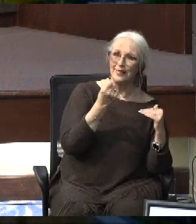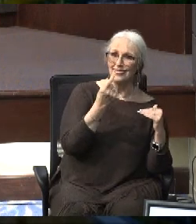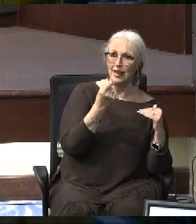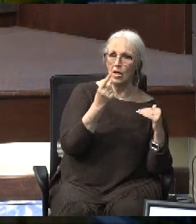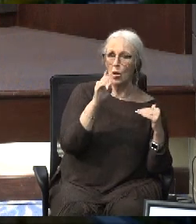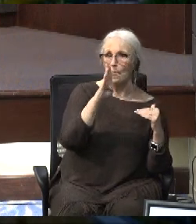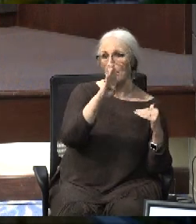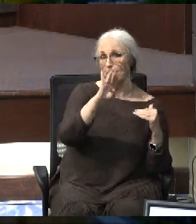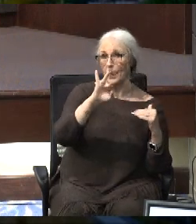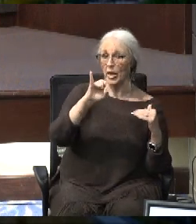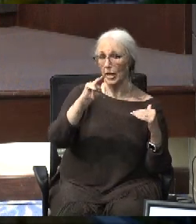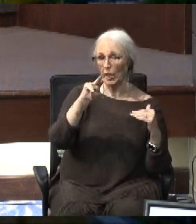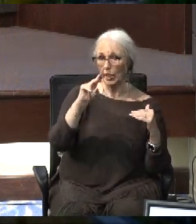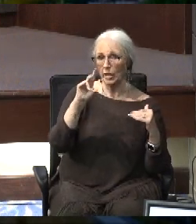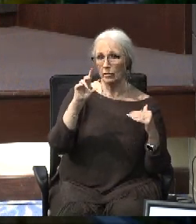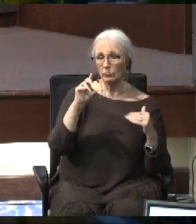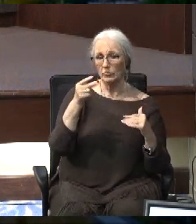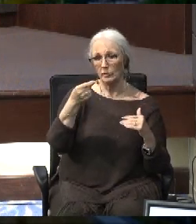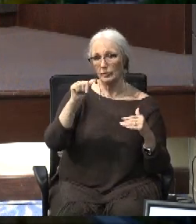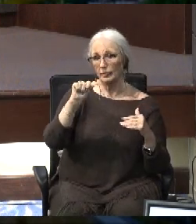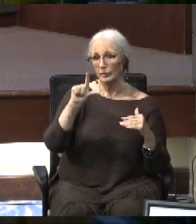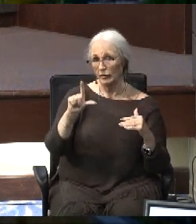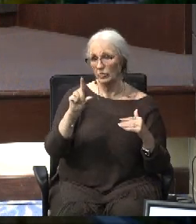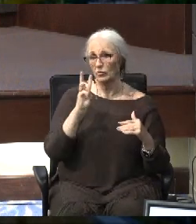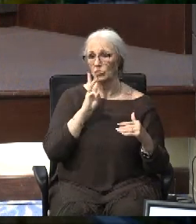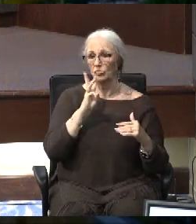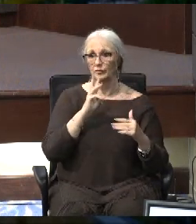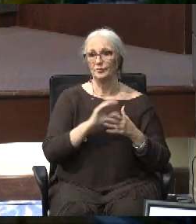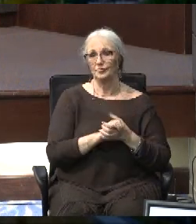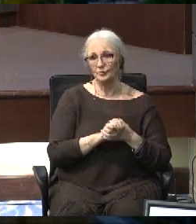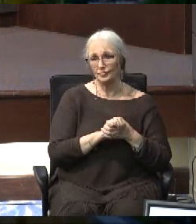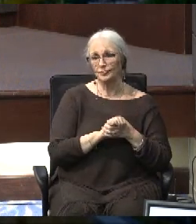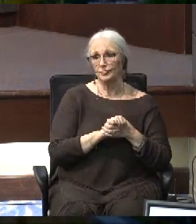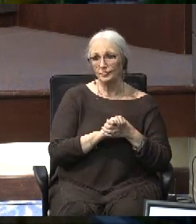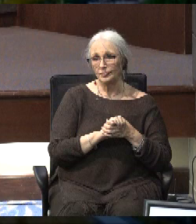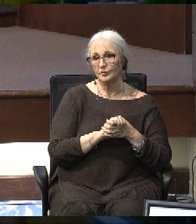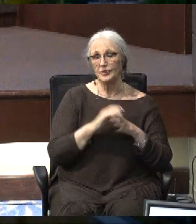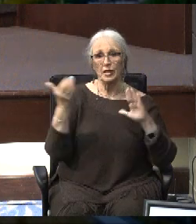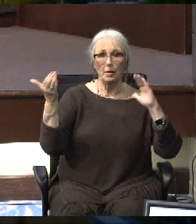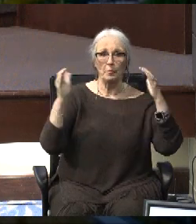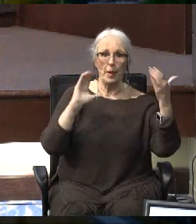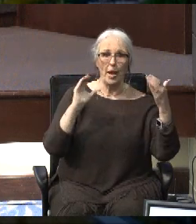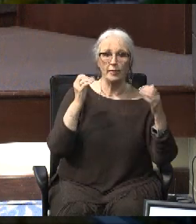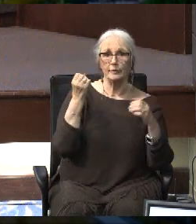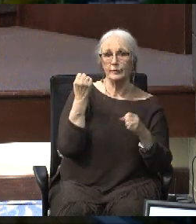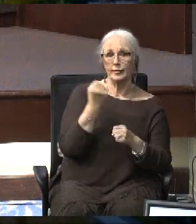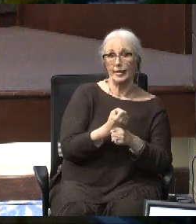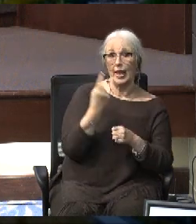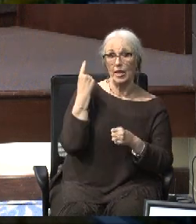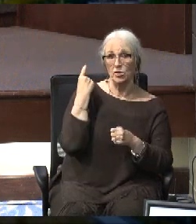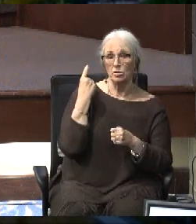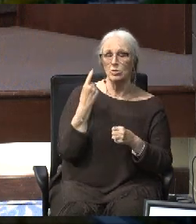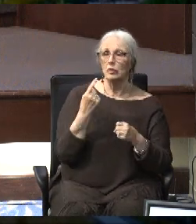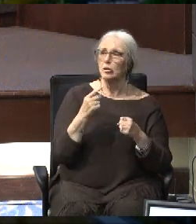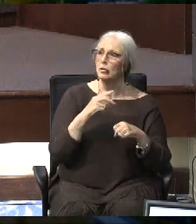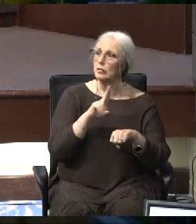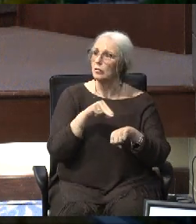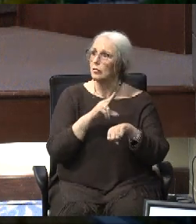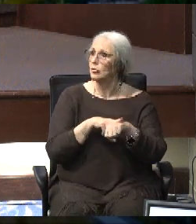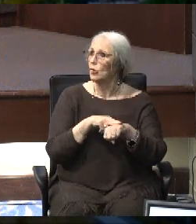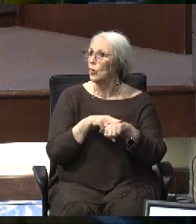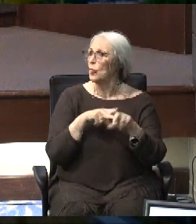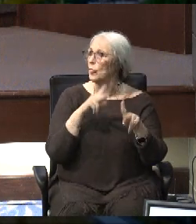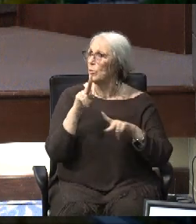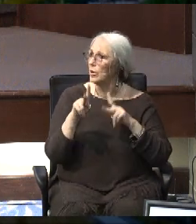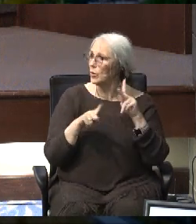11 billion gallons of water that we enter this year short compared to last year. And typically, as